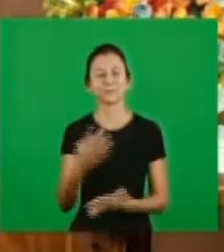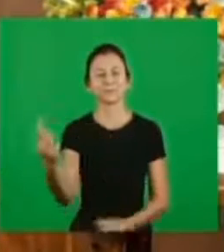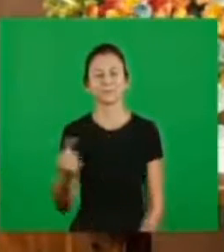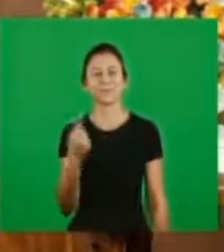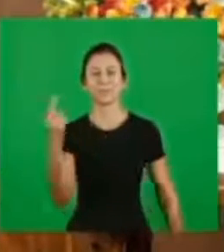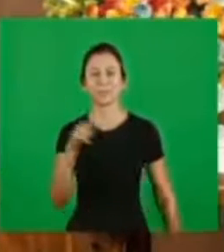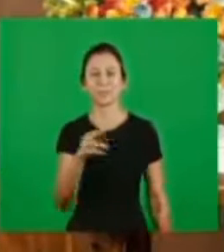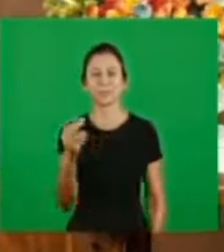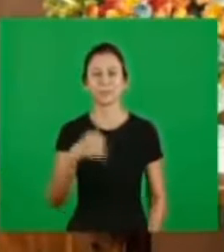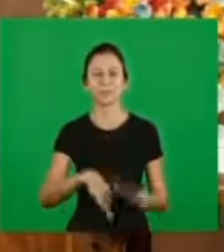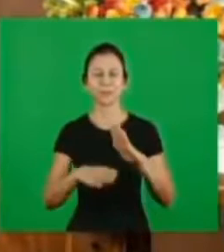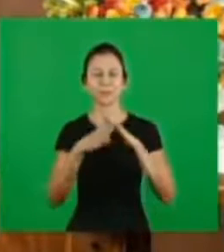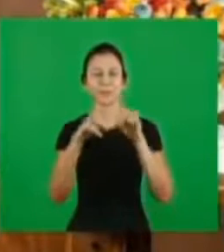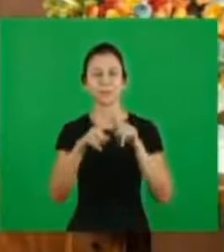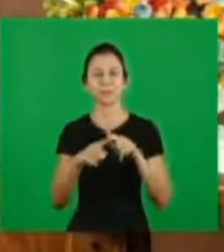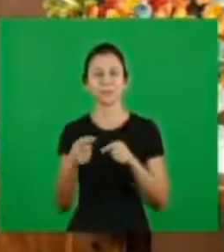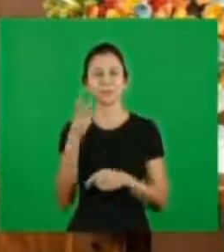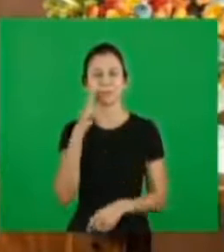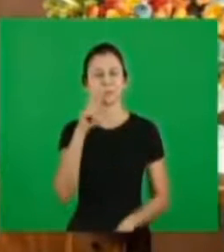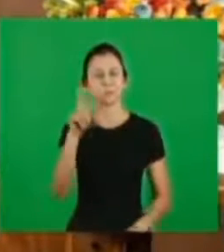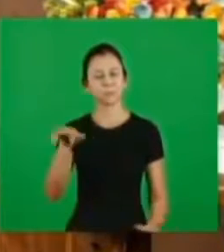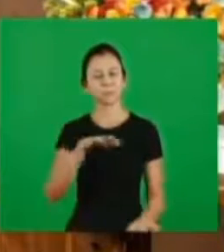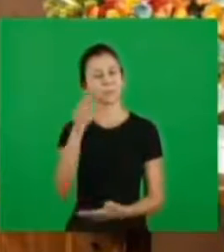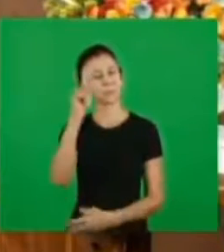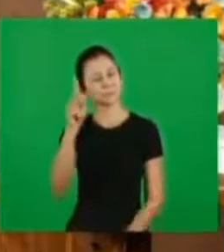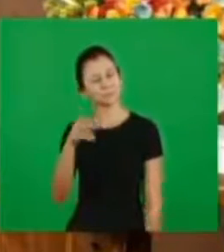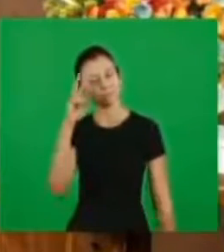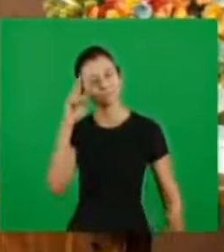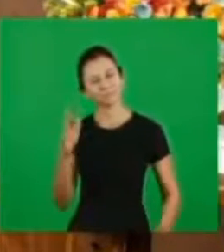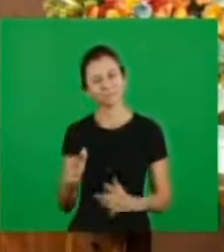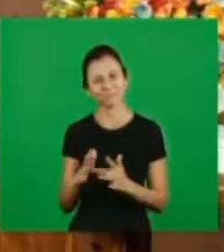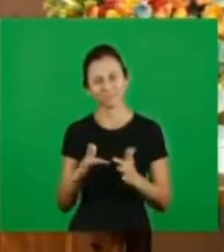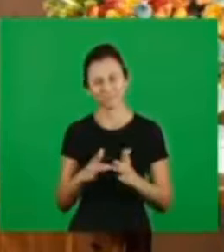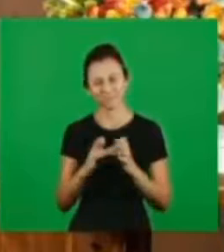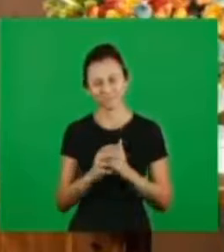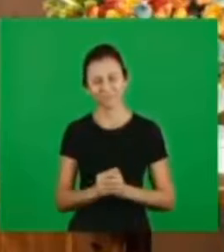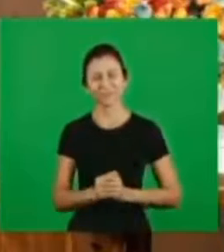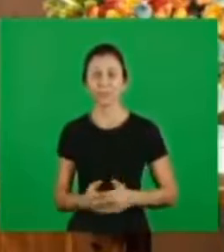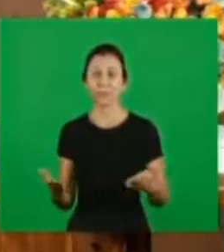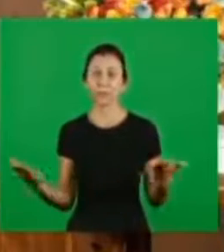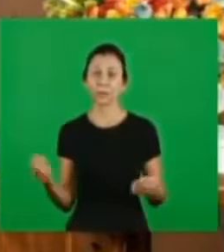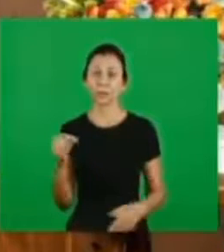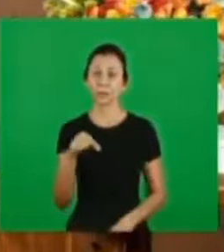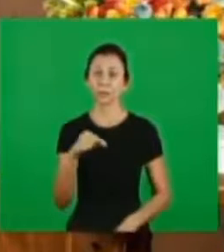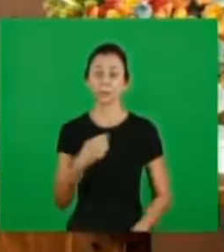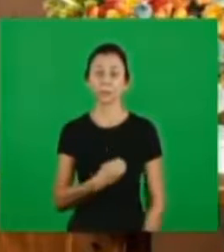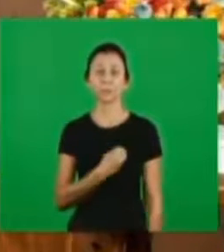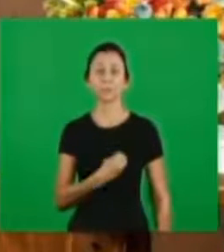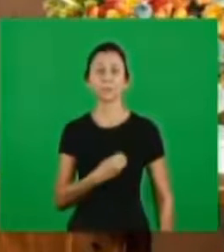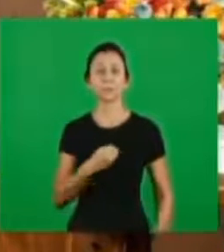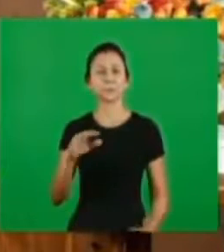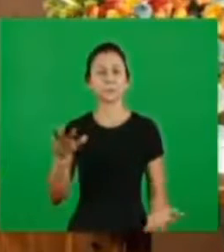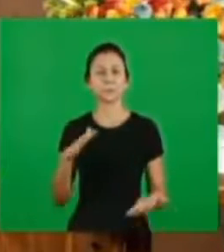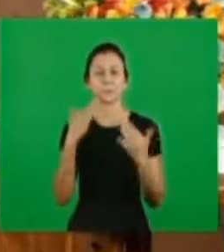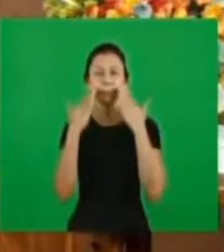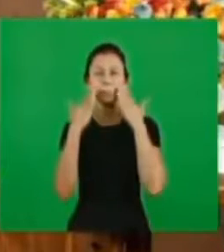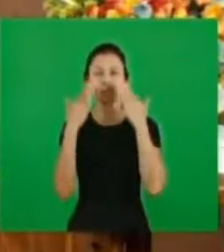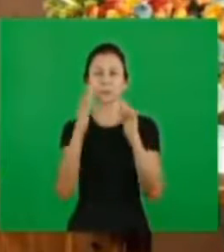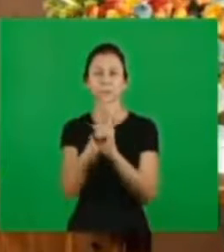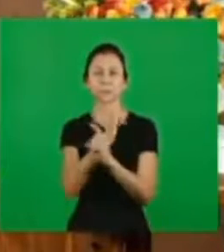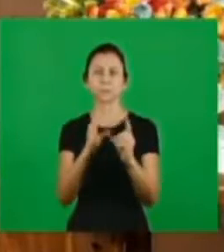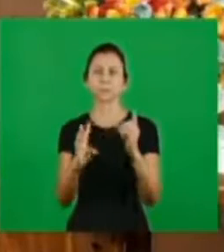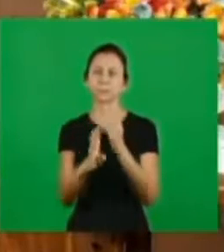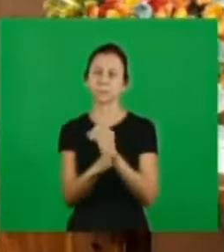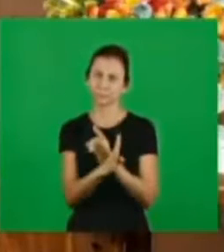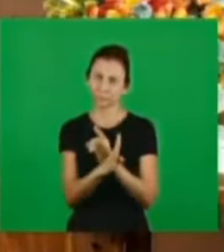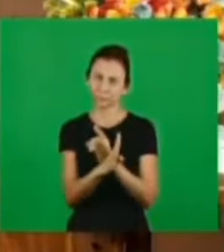greet the brethren that are in the church and receiving this broadcast with the peace of the Lord Jesus. We are here, my brethren, to broadcast the Sunday